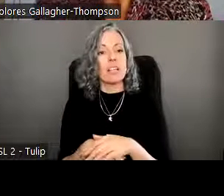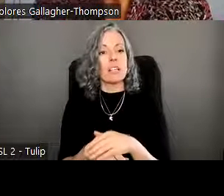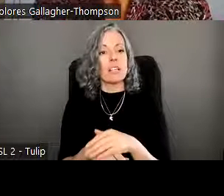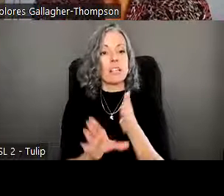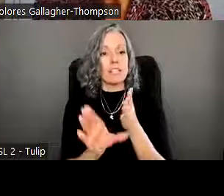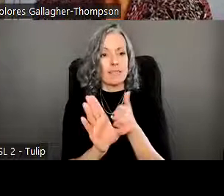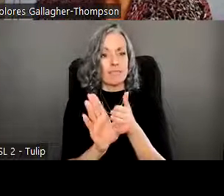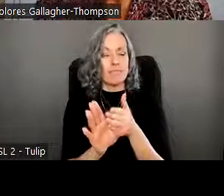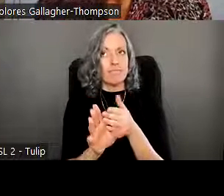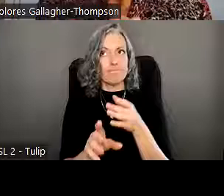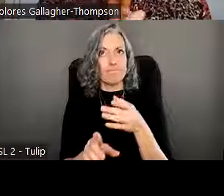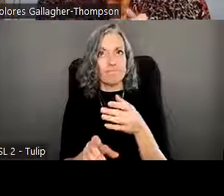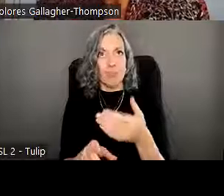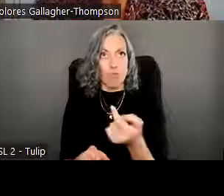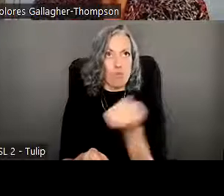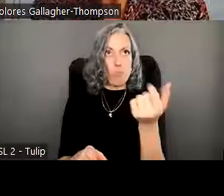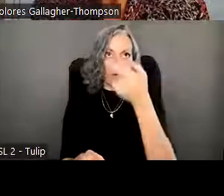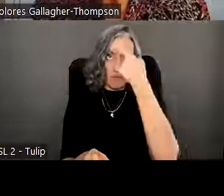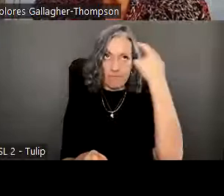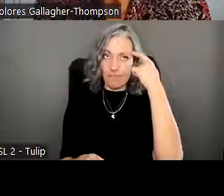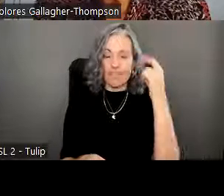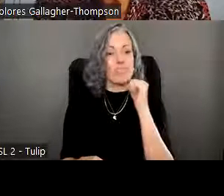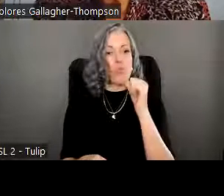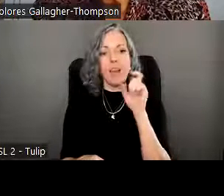the stigma. The caregiver does not have to